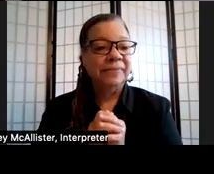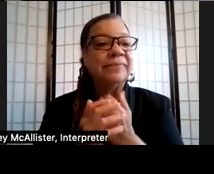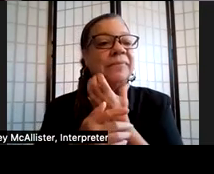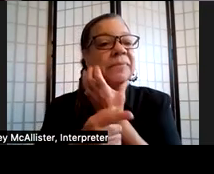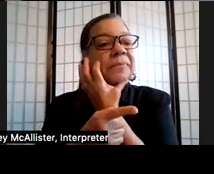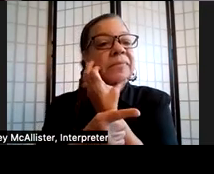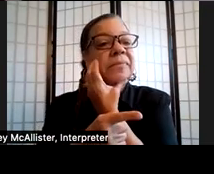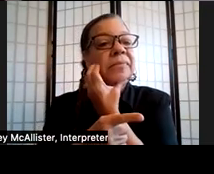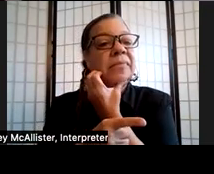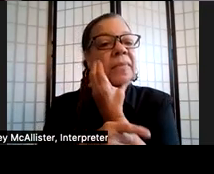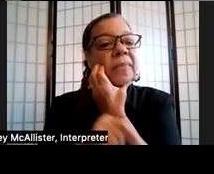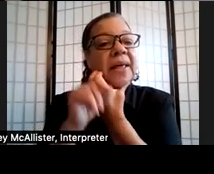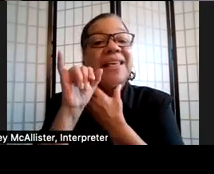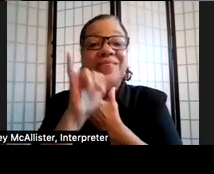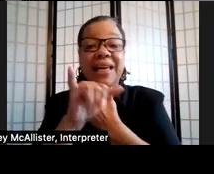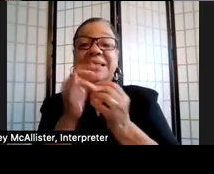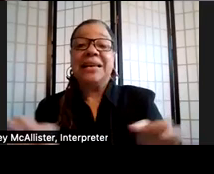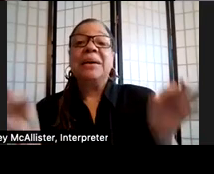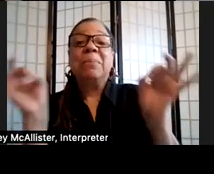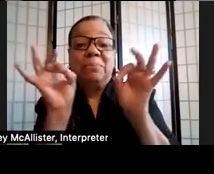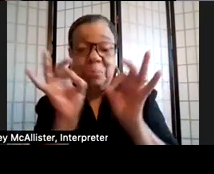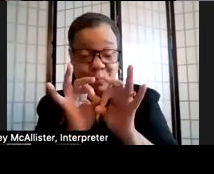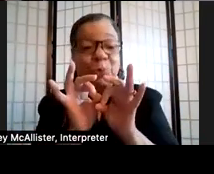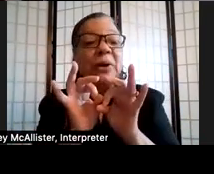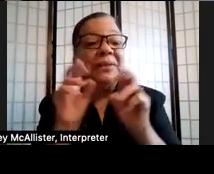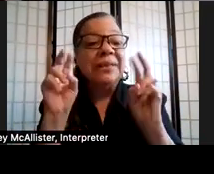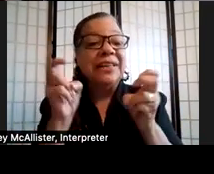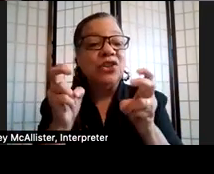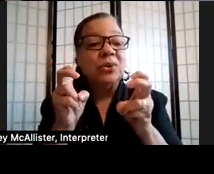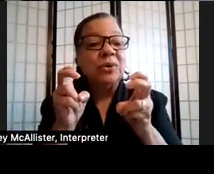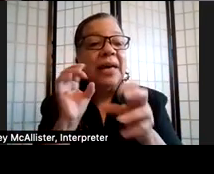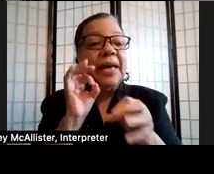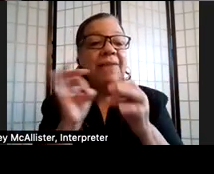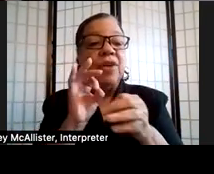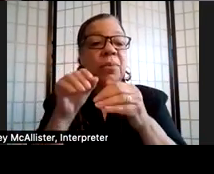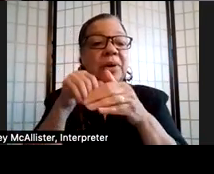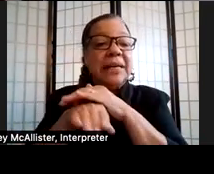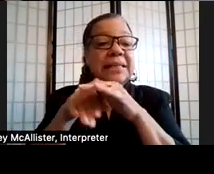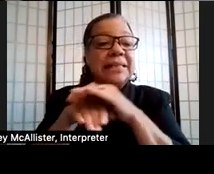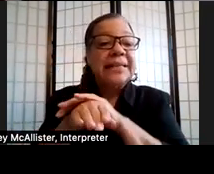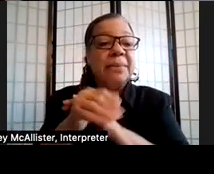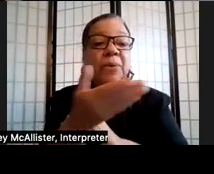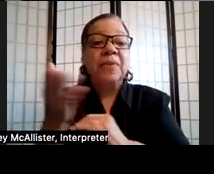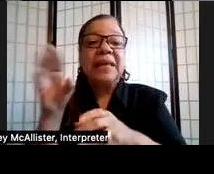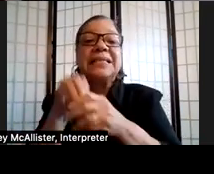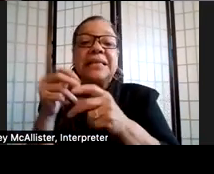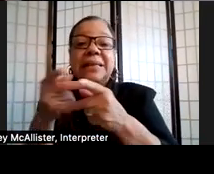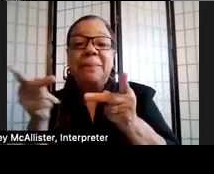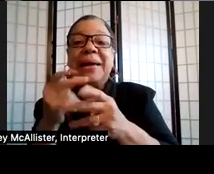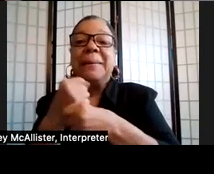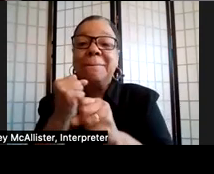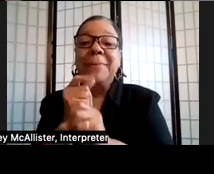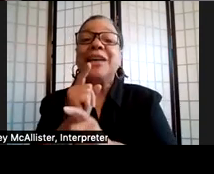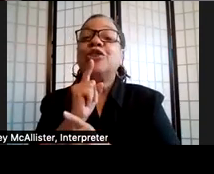This is a key issue that is often forgotten. If you put accessible features into place, make sure that they